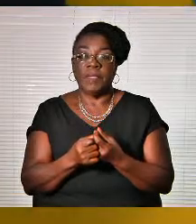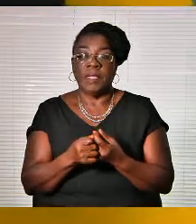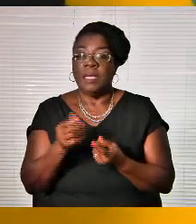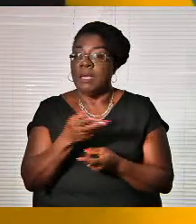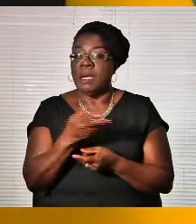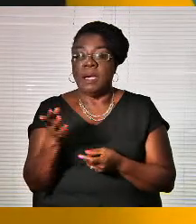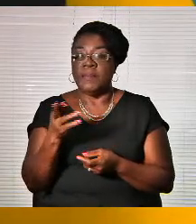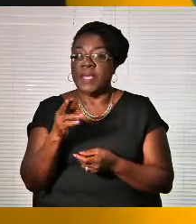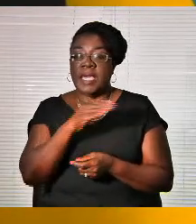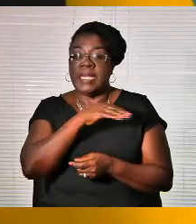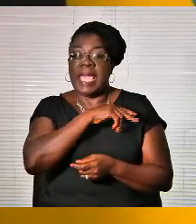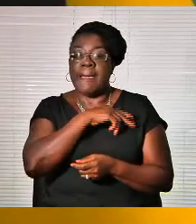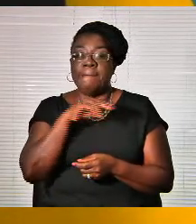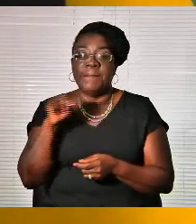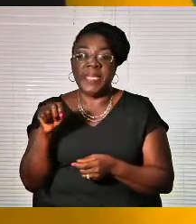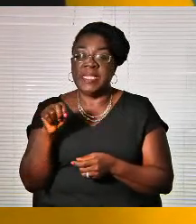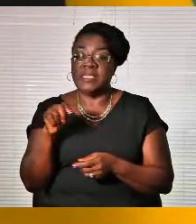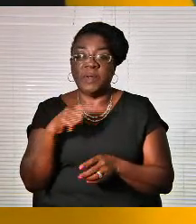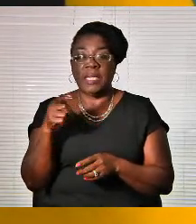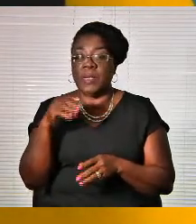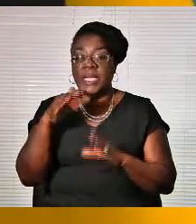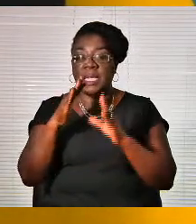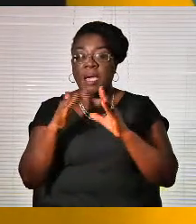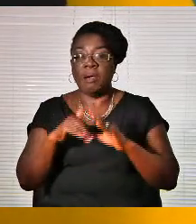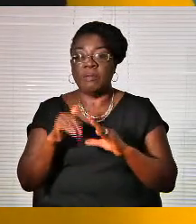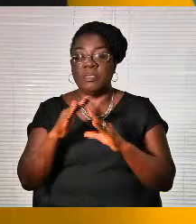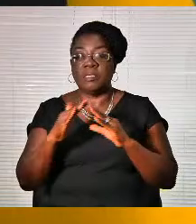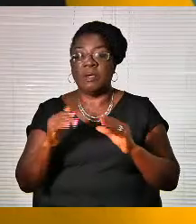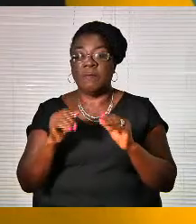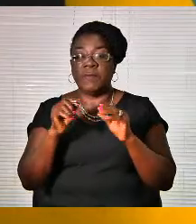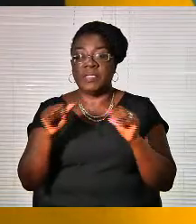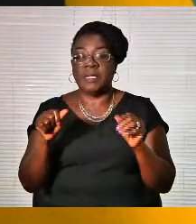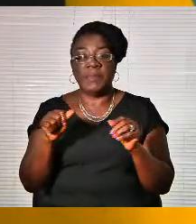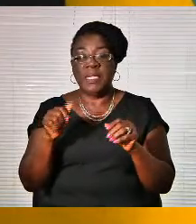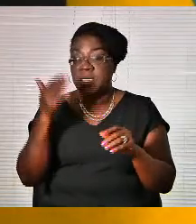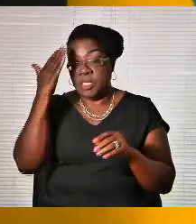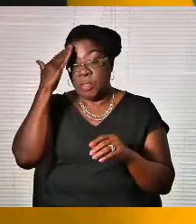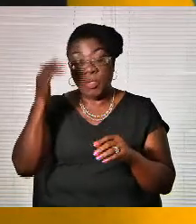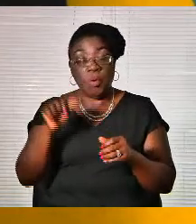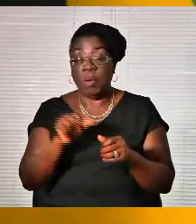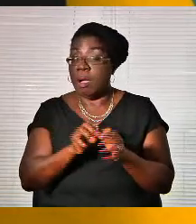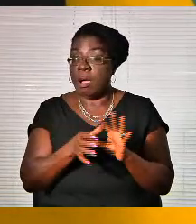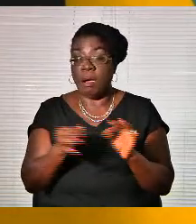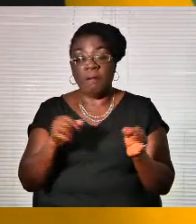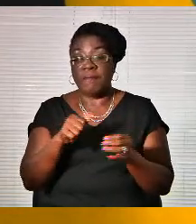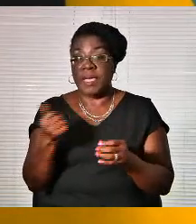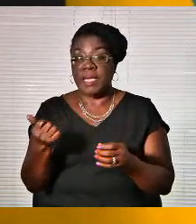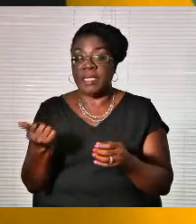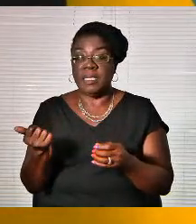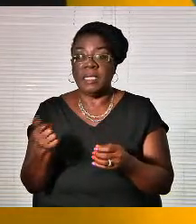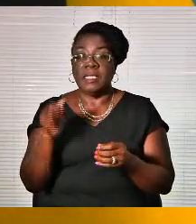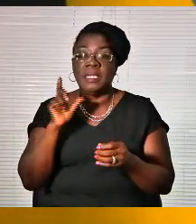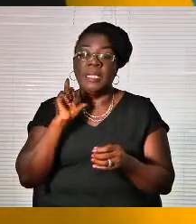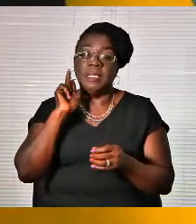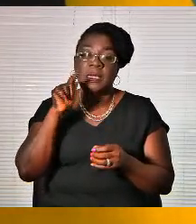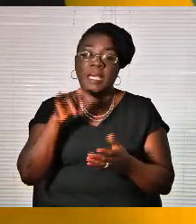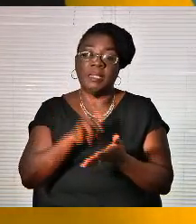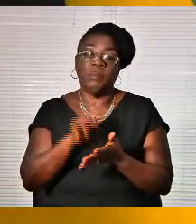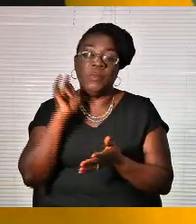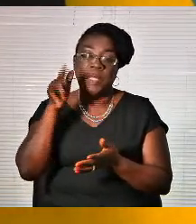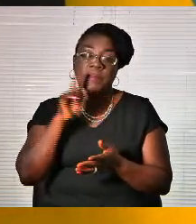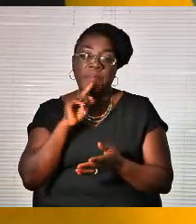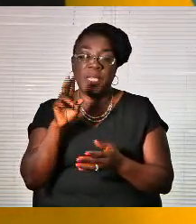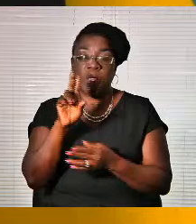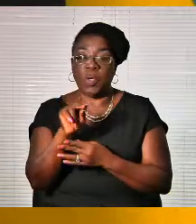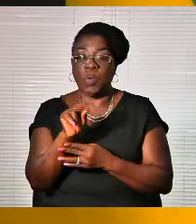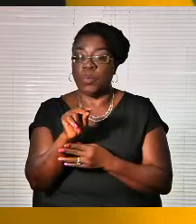I'm looking at my minister and he's giving me a no. I am not aware of any, so that would be a no, not to my knowledge.